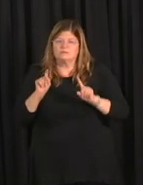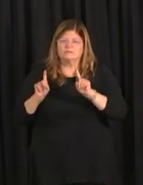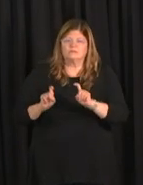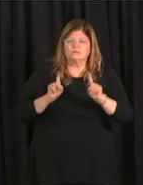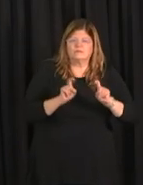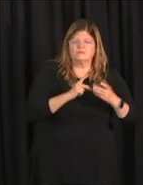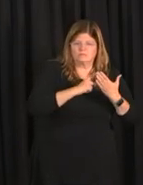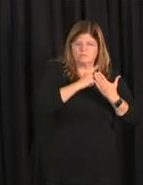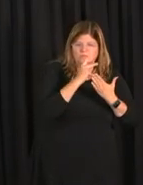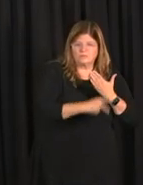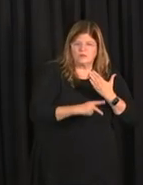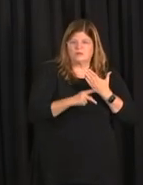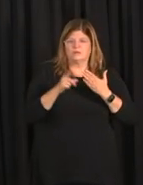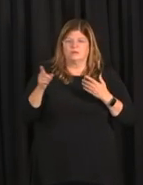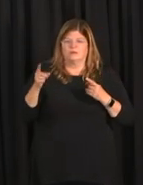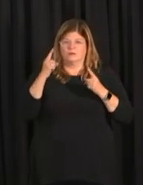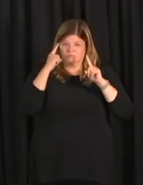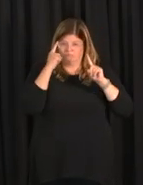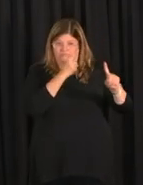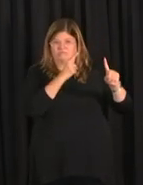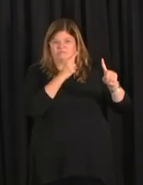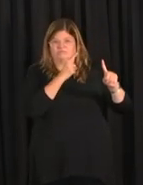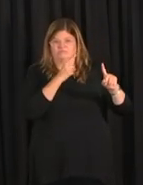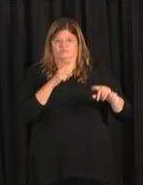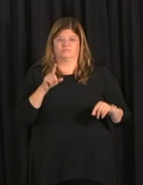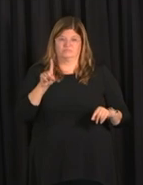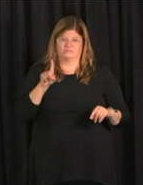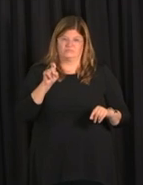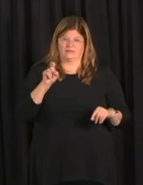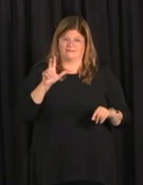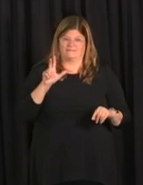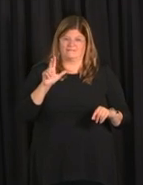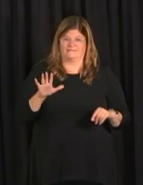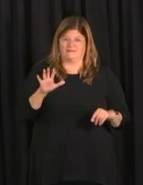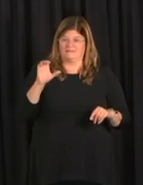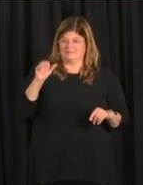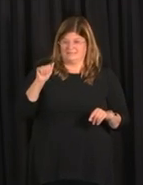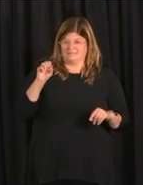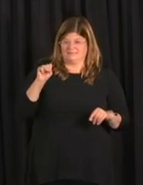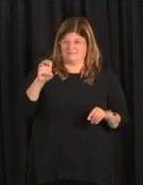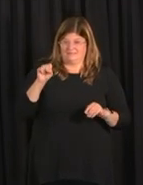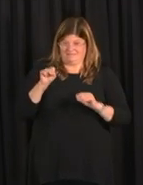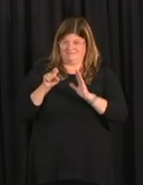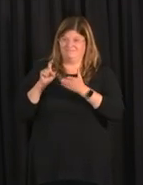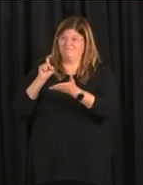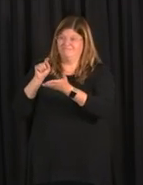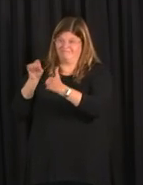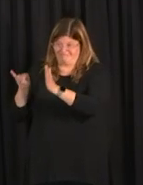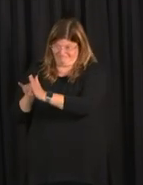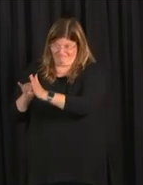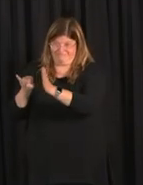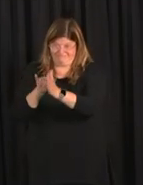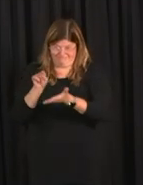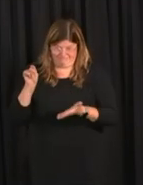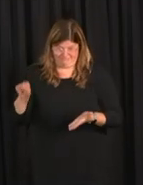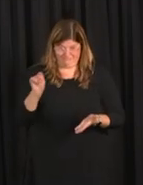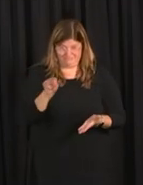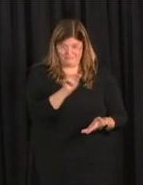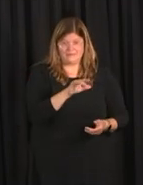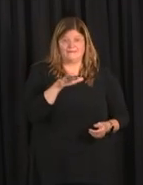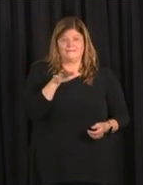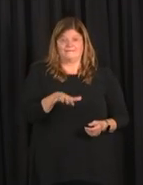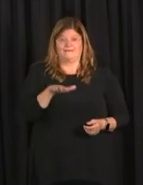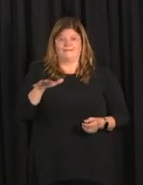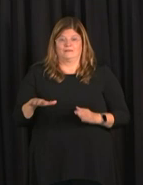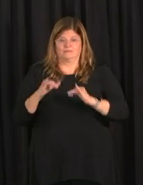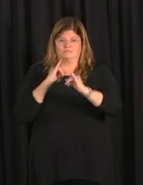the 139 cases, or 135 cases that were identified for visits, 55